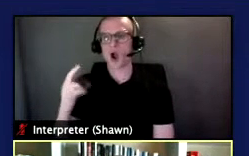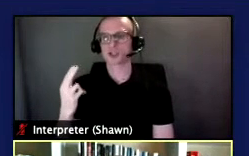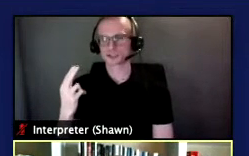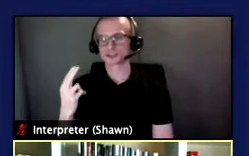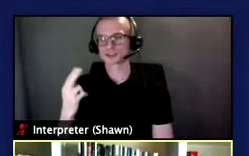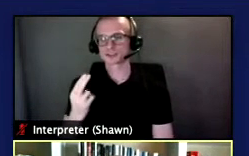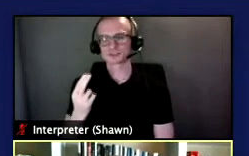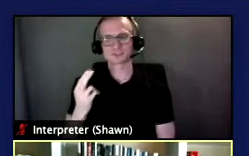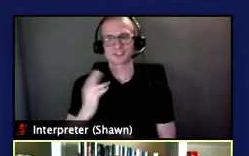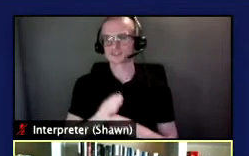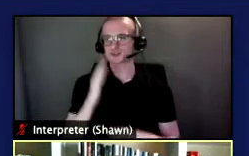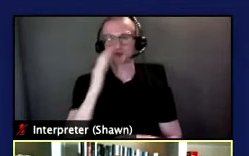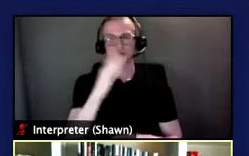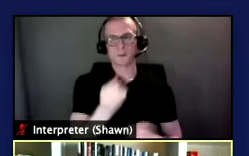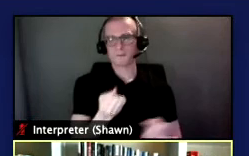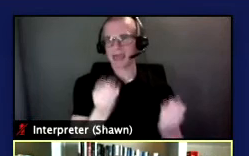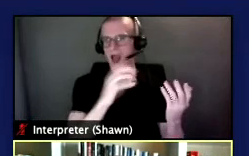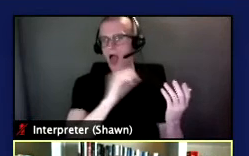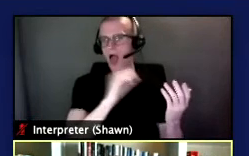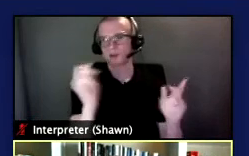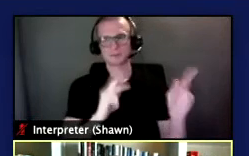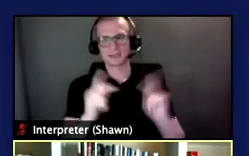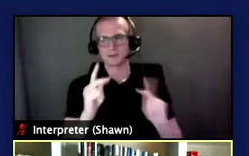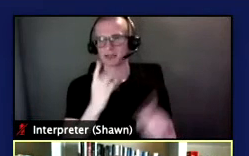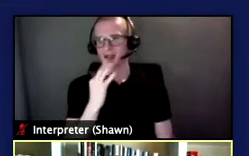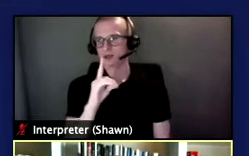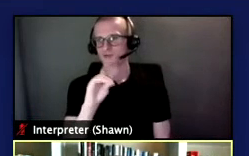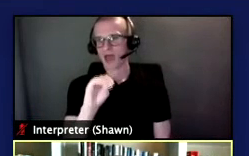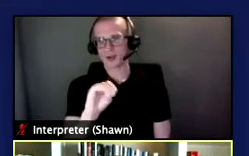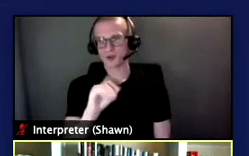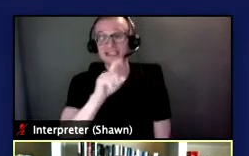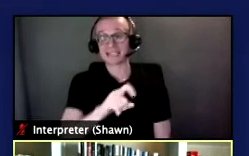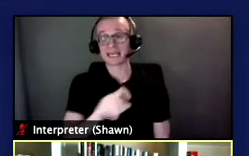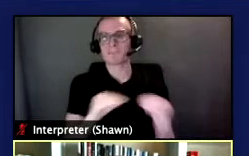Colorado before me. And so each of us,